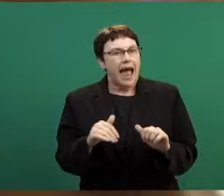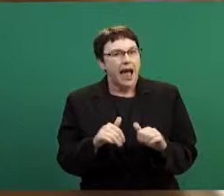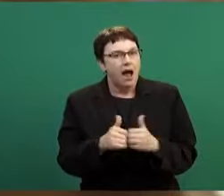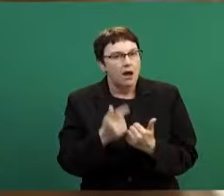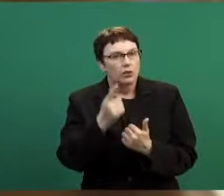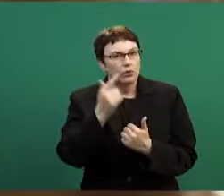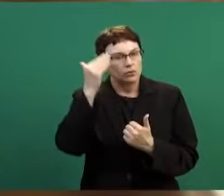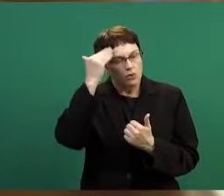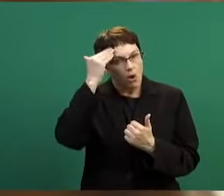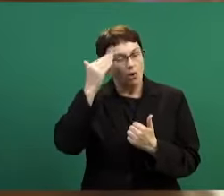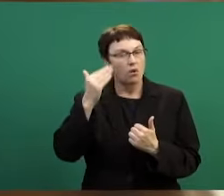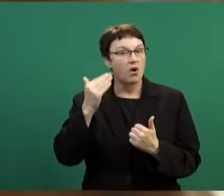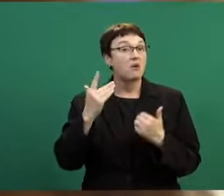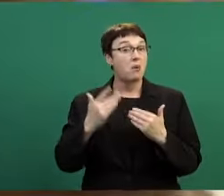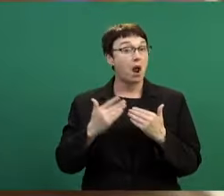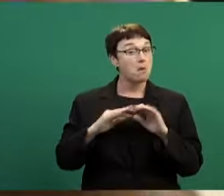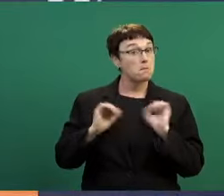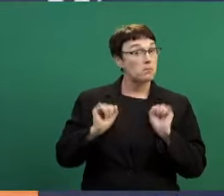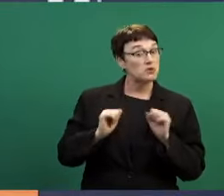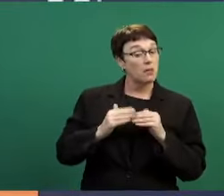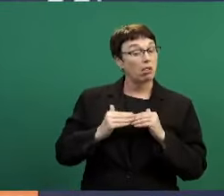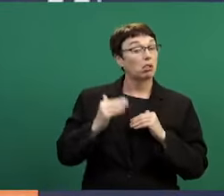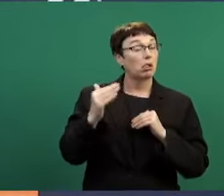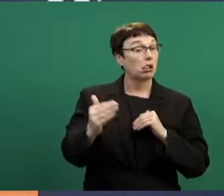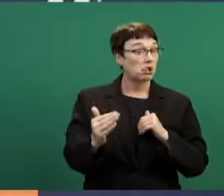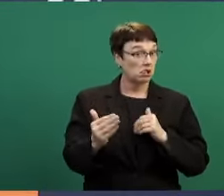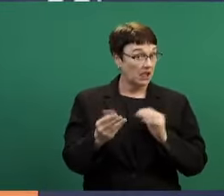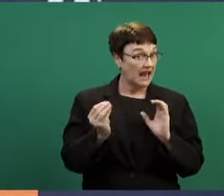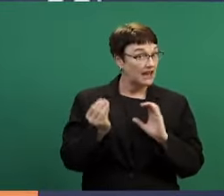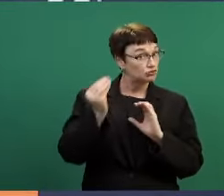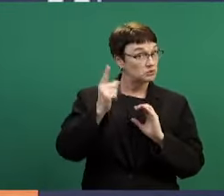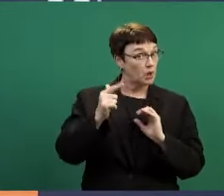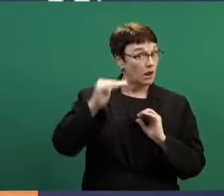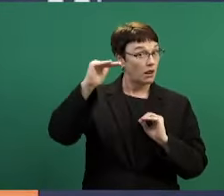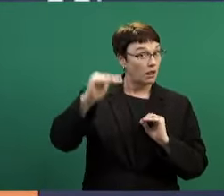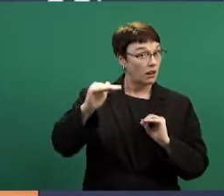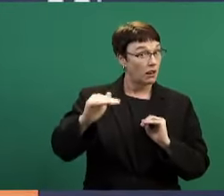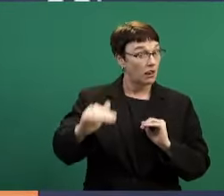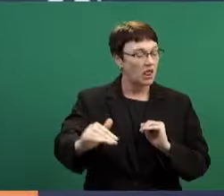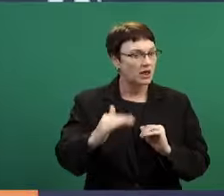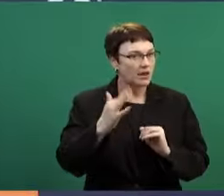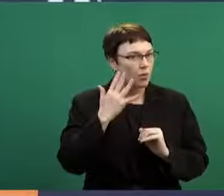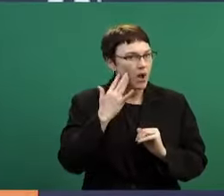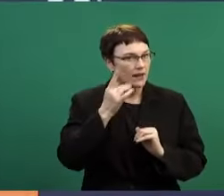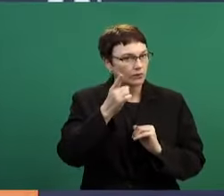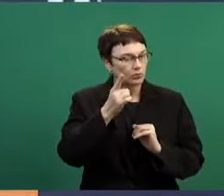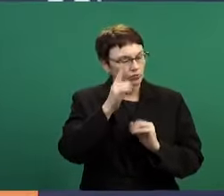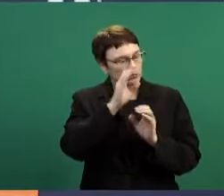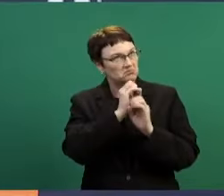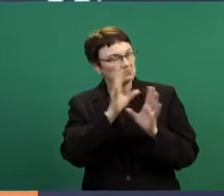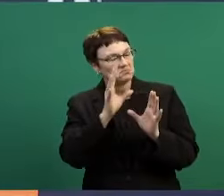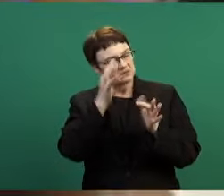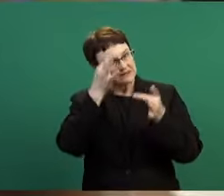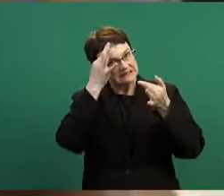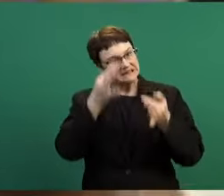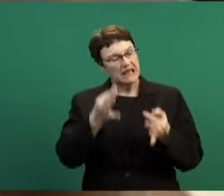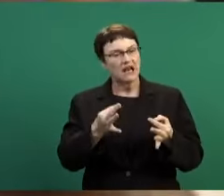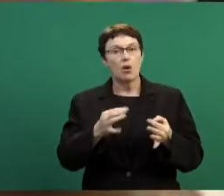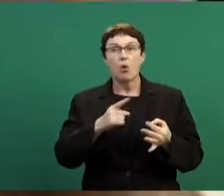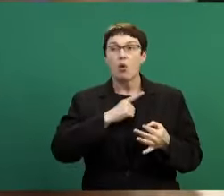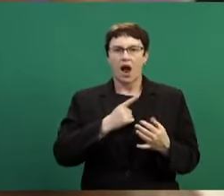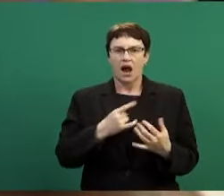cutting cycle? In other words, at what point does monetary policy become too restrictive, if you